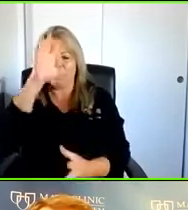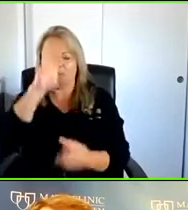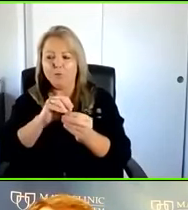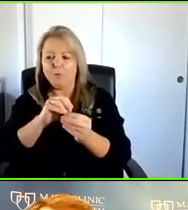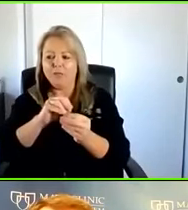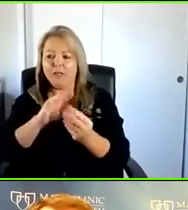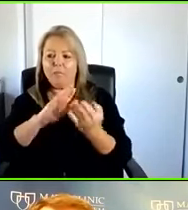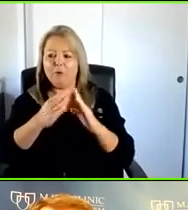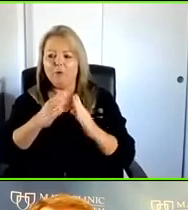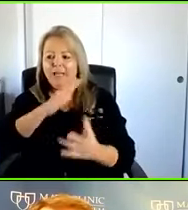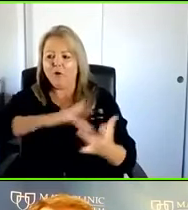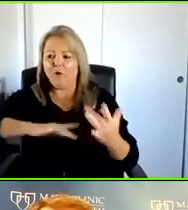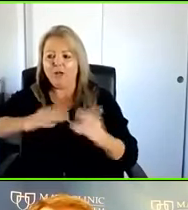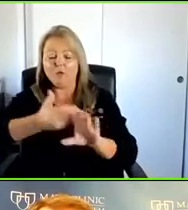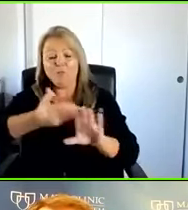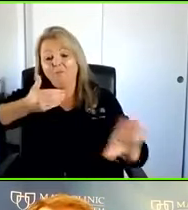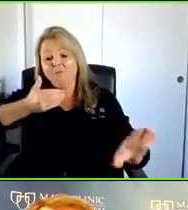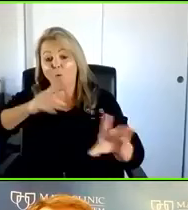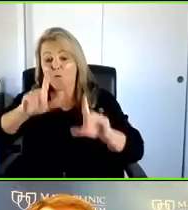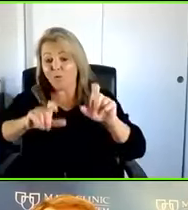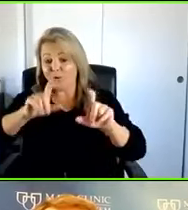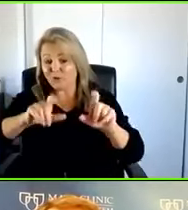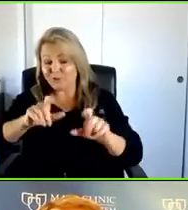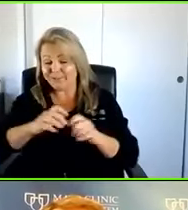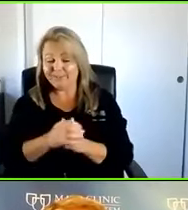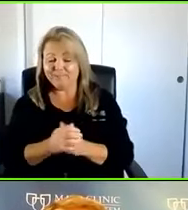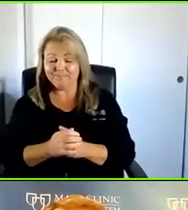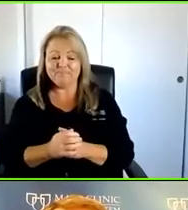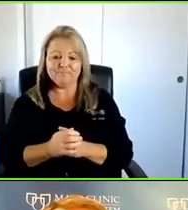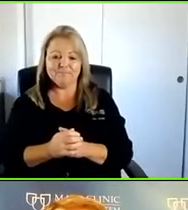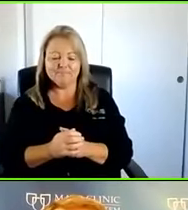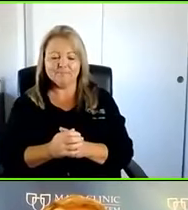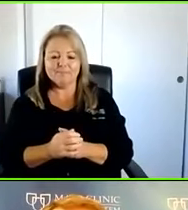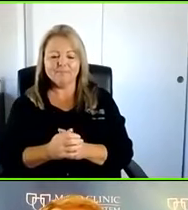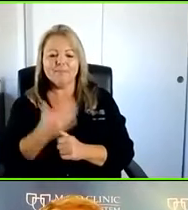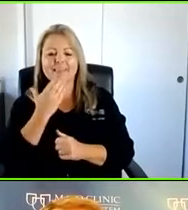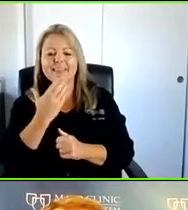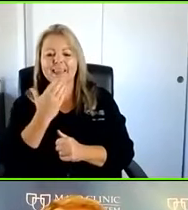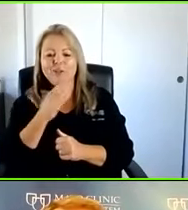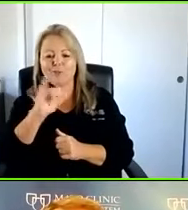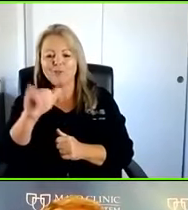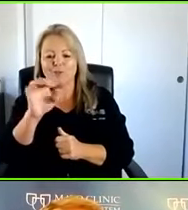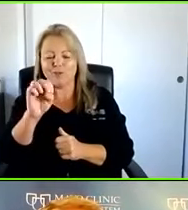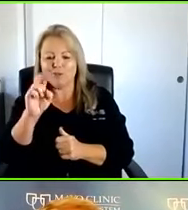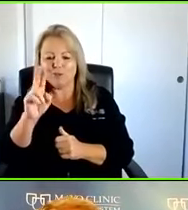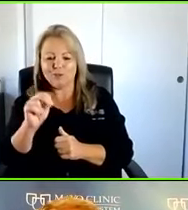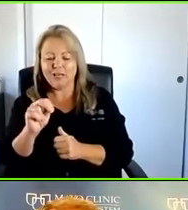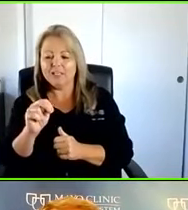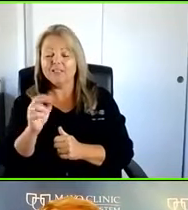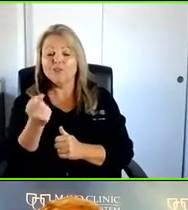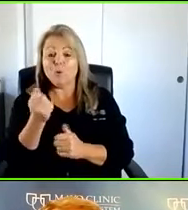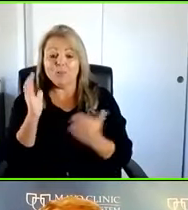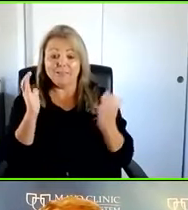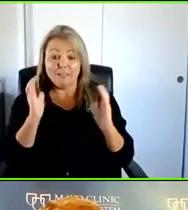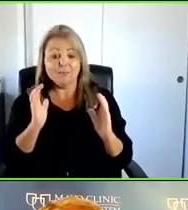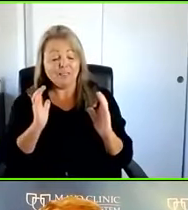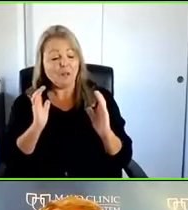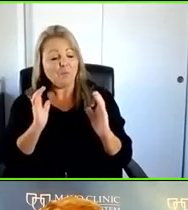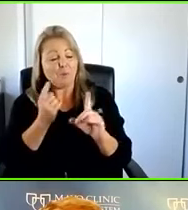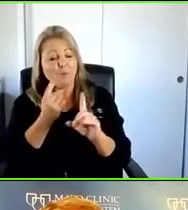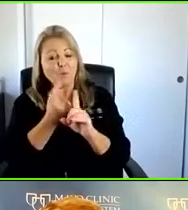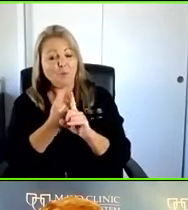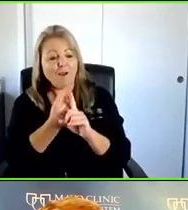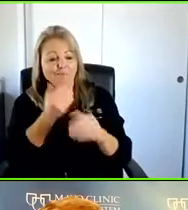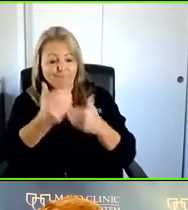take questions from our media partners. Yeah, thank you, Jen. So it seems we're heading in the right direction. I think that's